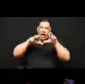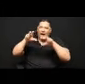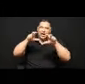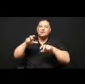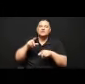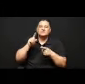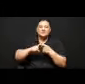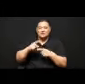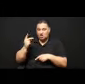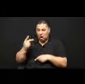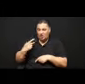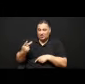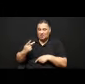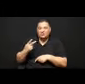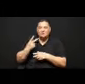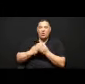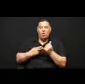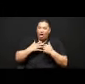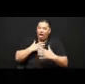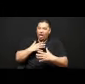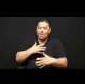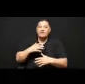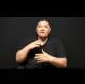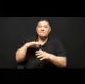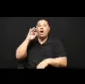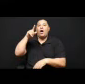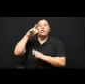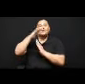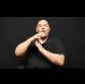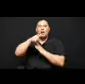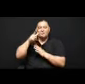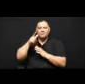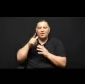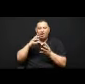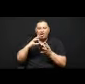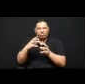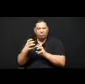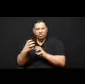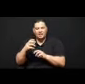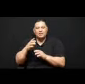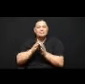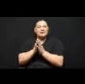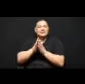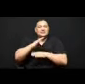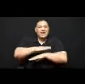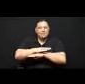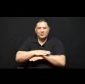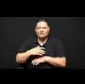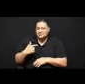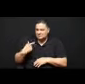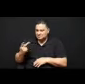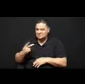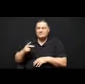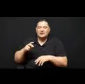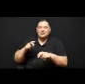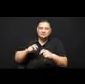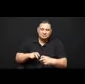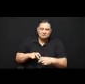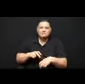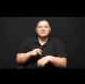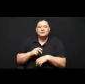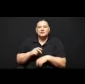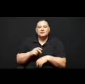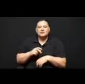top, a weathered picnic table. I entered the mist, sat down, felt unfindable. You gave me